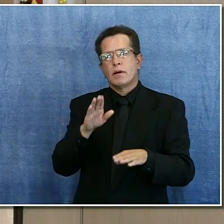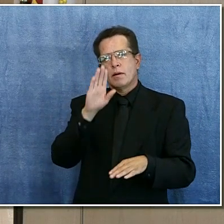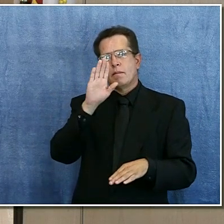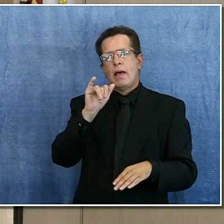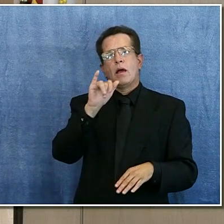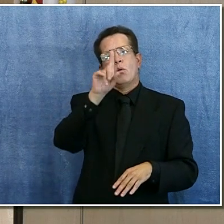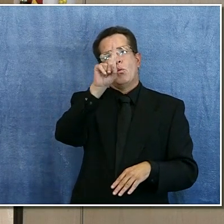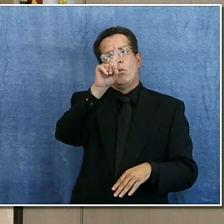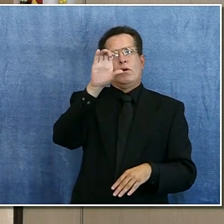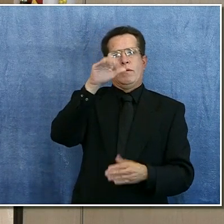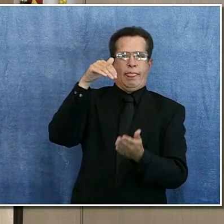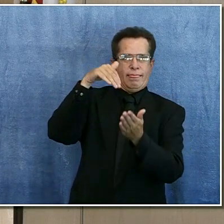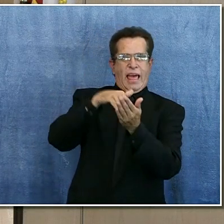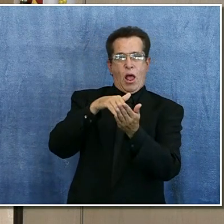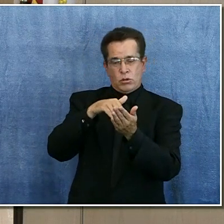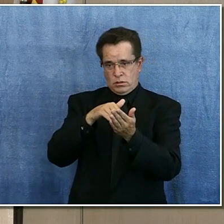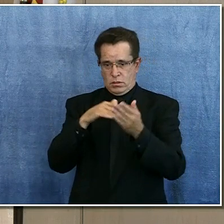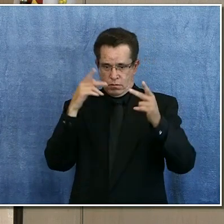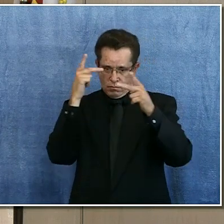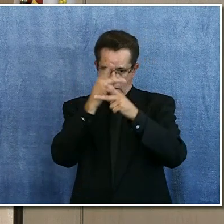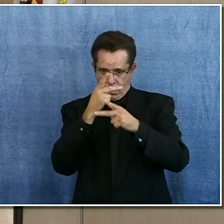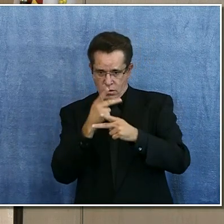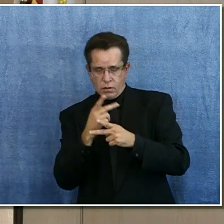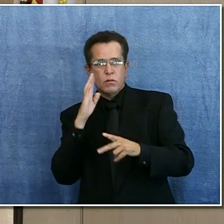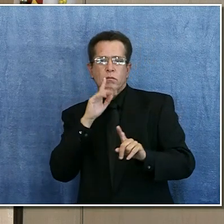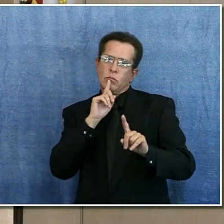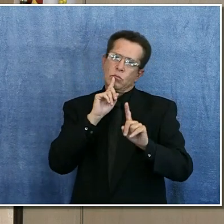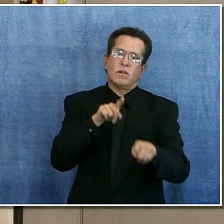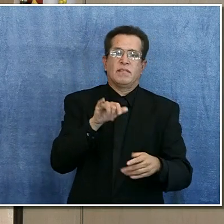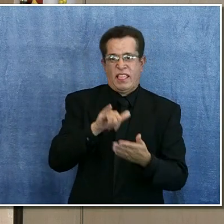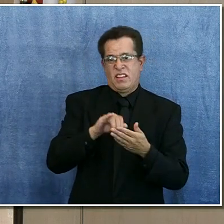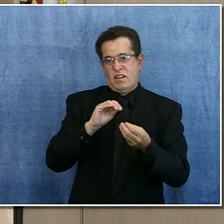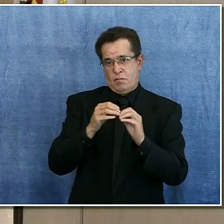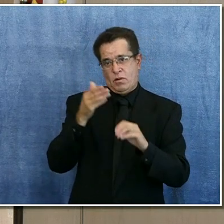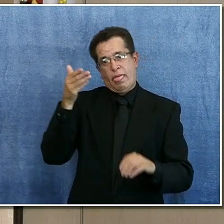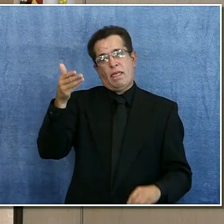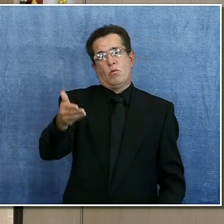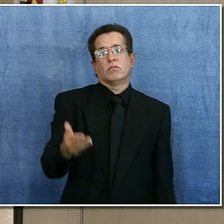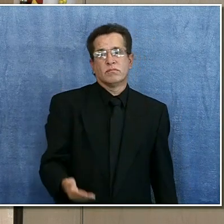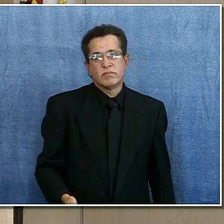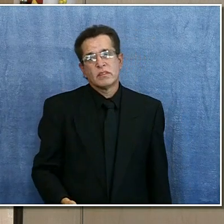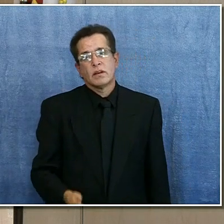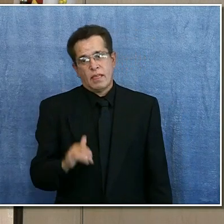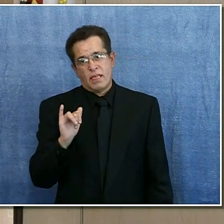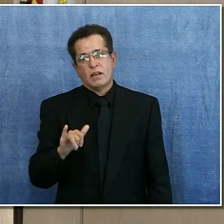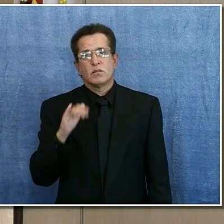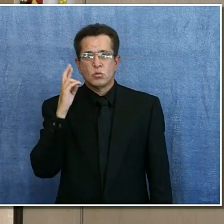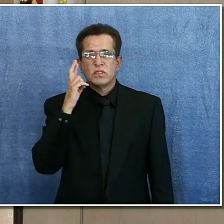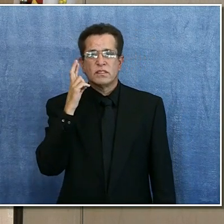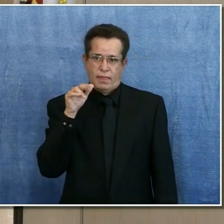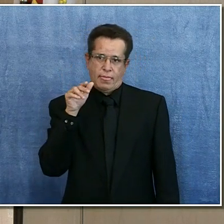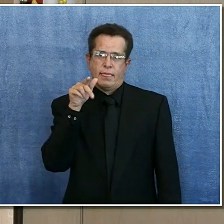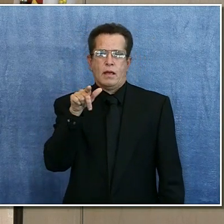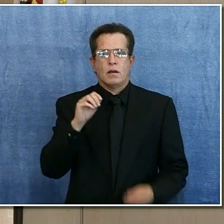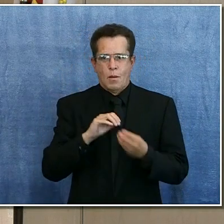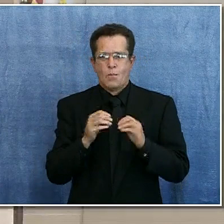100,000, and then that gives us the number that we see here. Actually, if you can go to the next